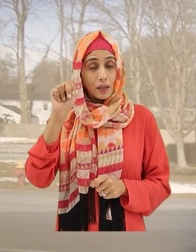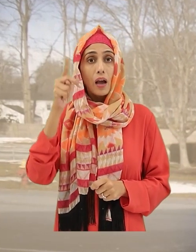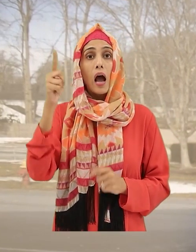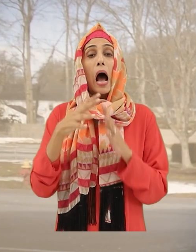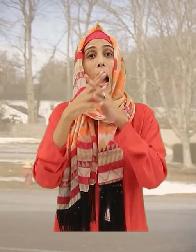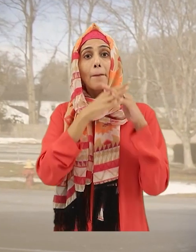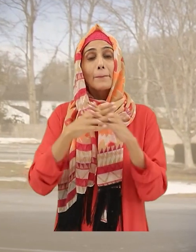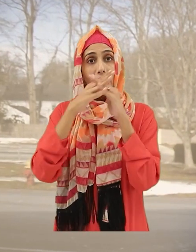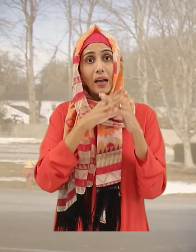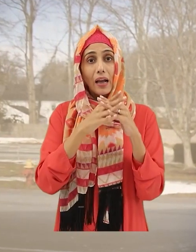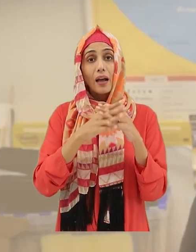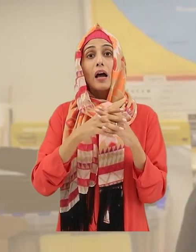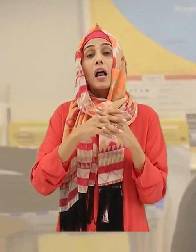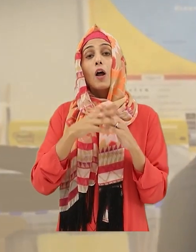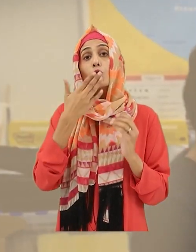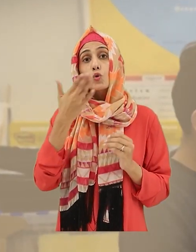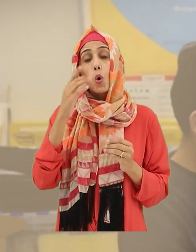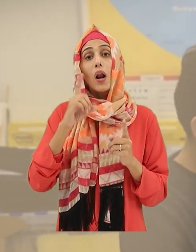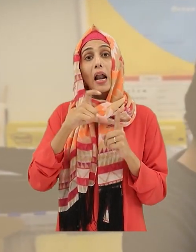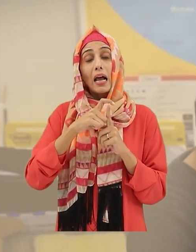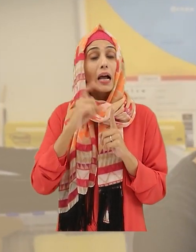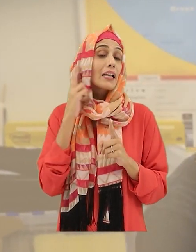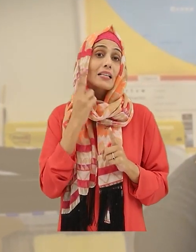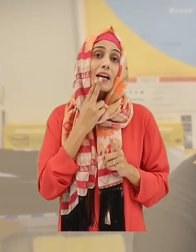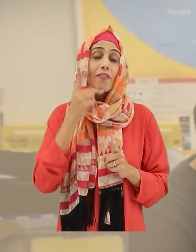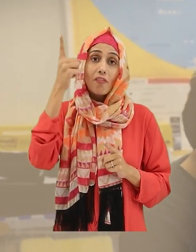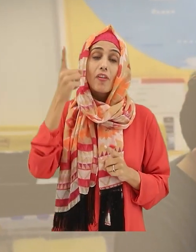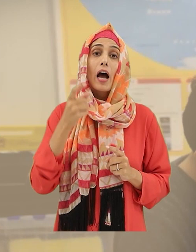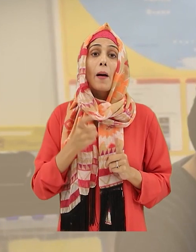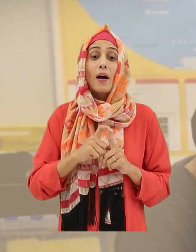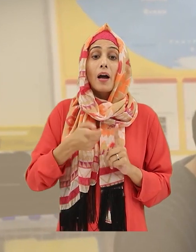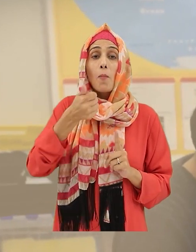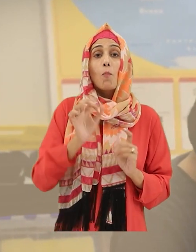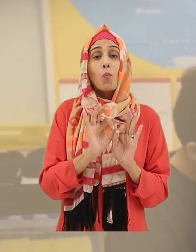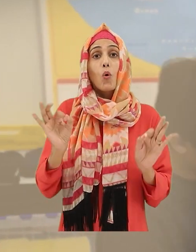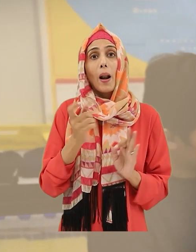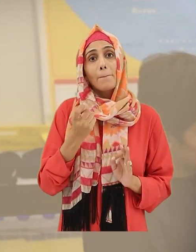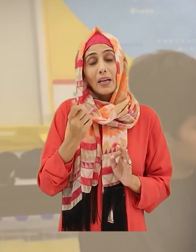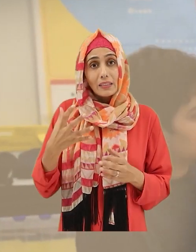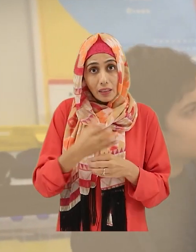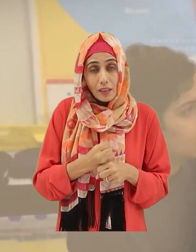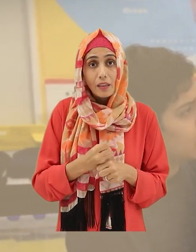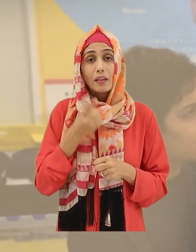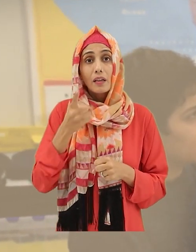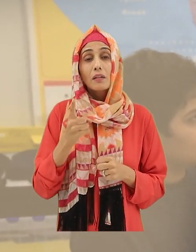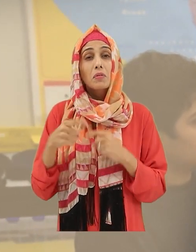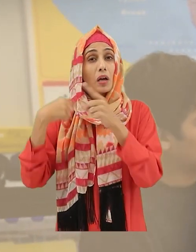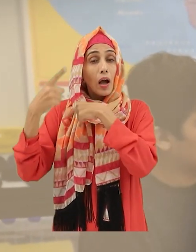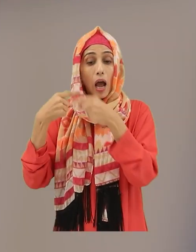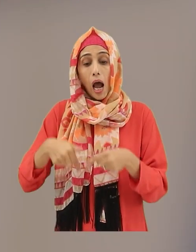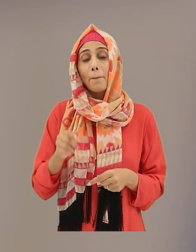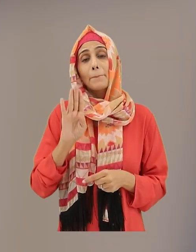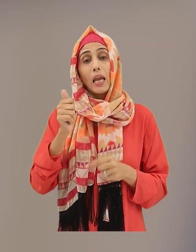the American School for the Deaf in Connecticut. 5-year residential scholarship, all expenses paid, and this is his 5th year now he's